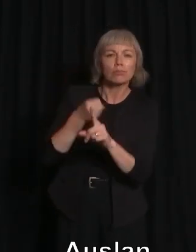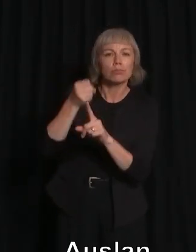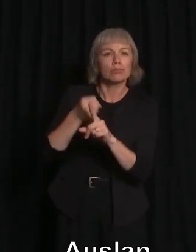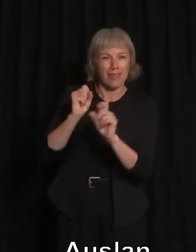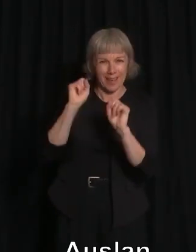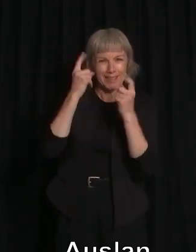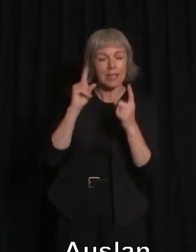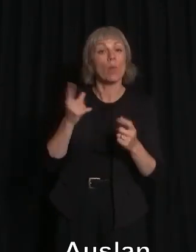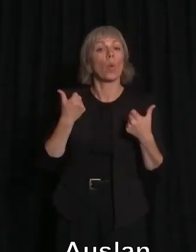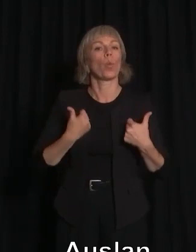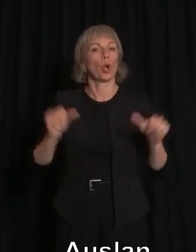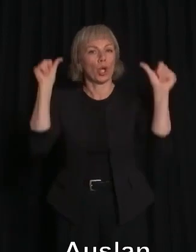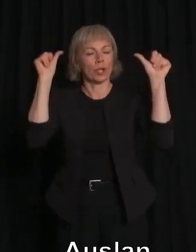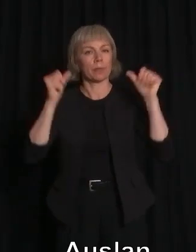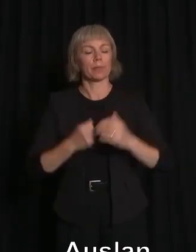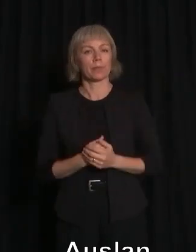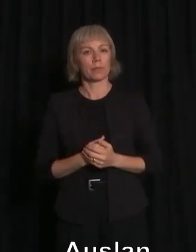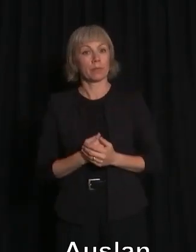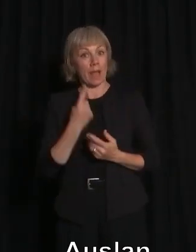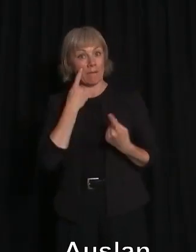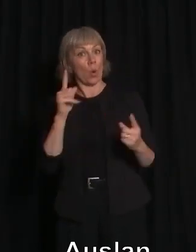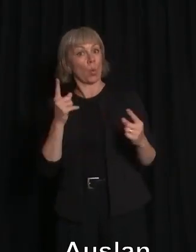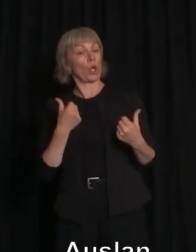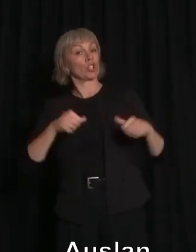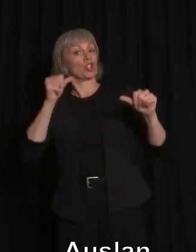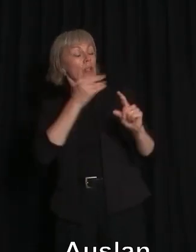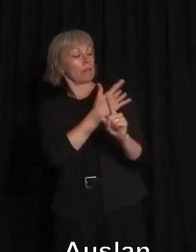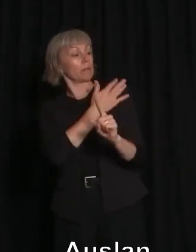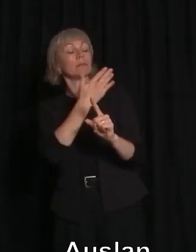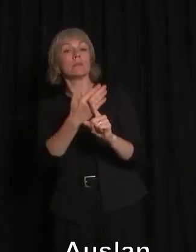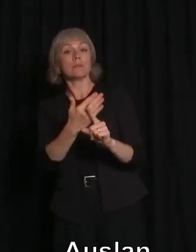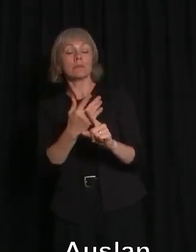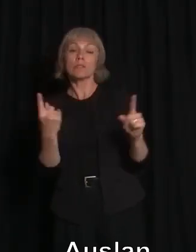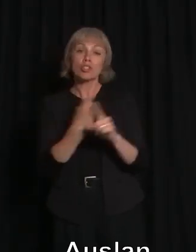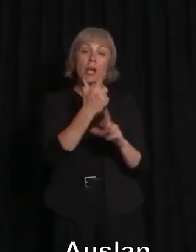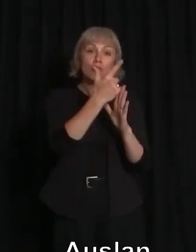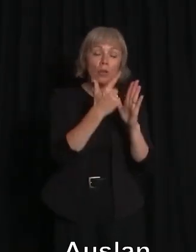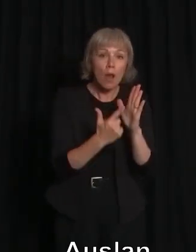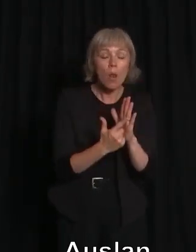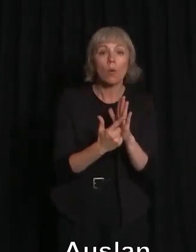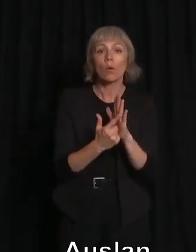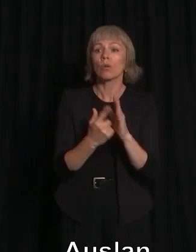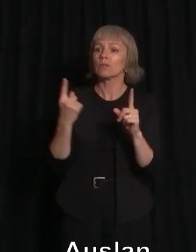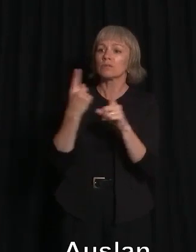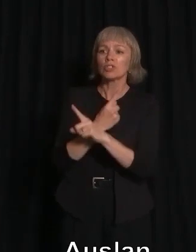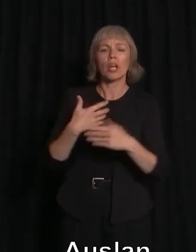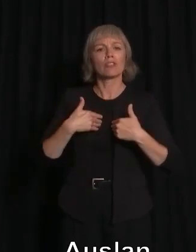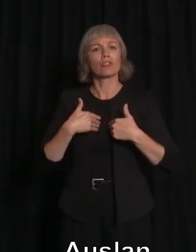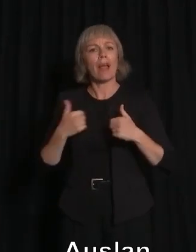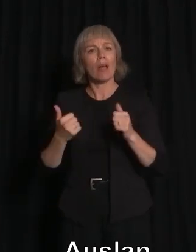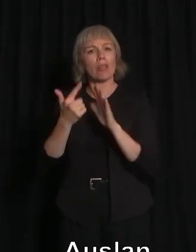works in advocacy. Just look at how much has been achieved in terms of decriminalization and depathologization and legal